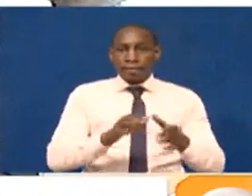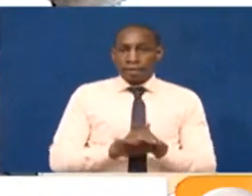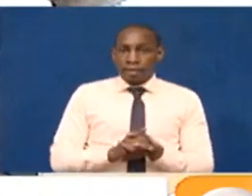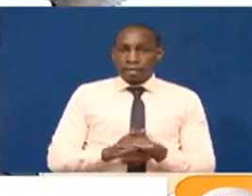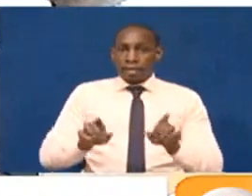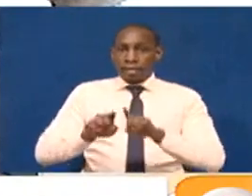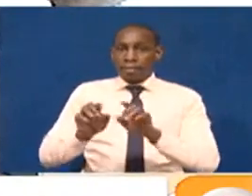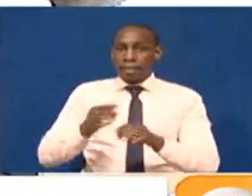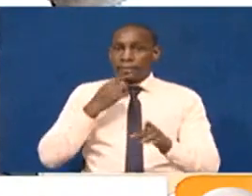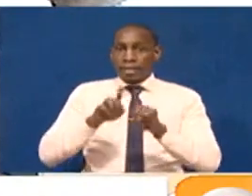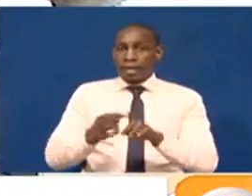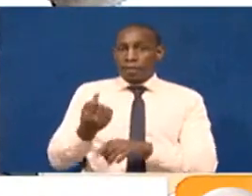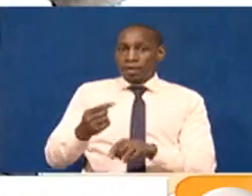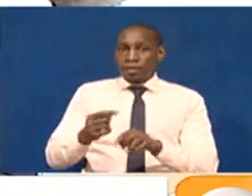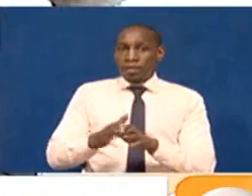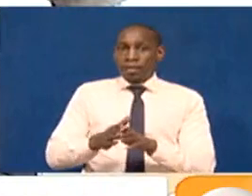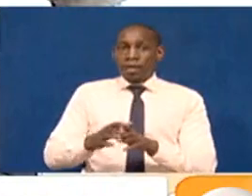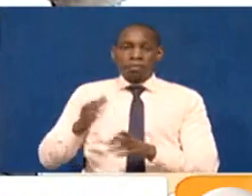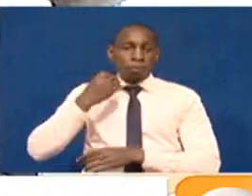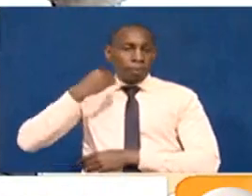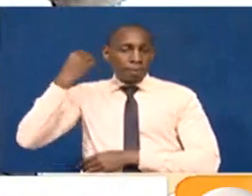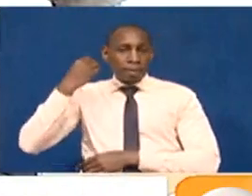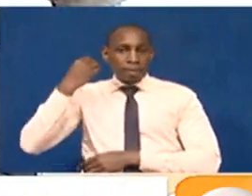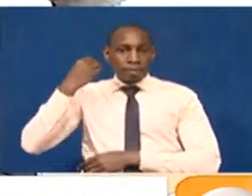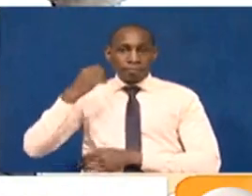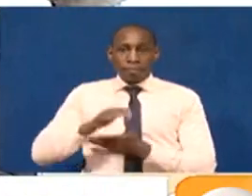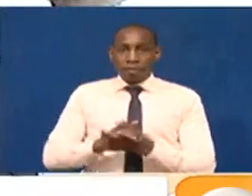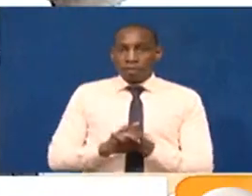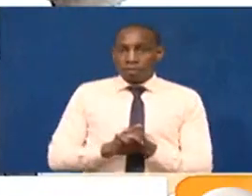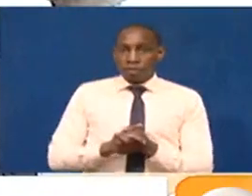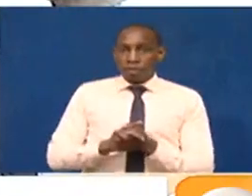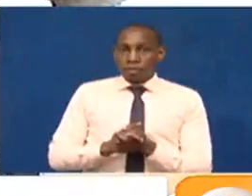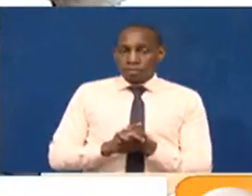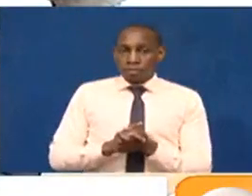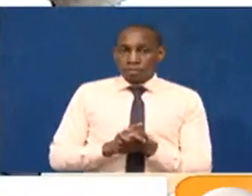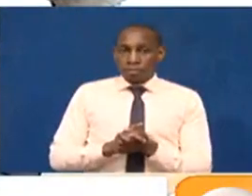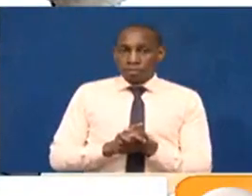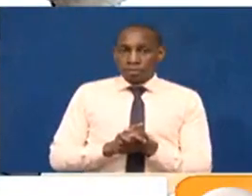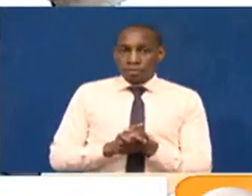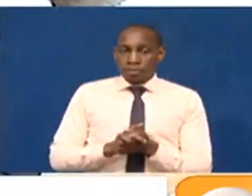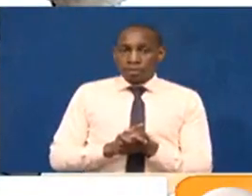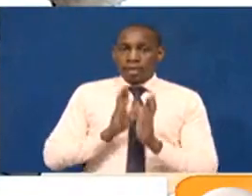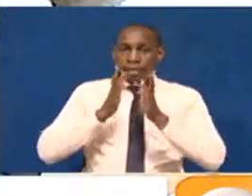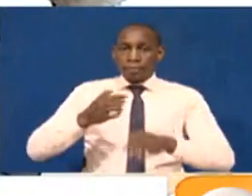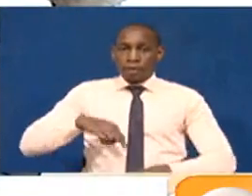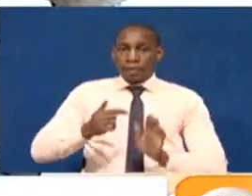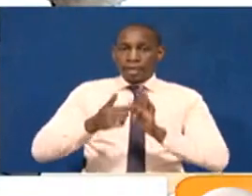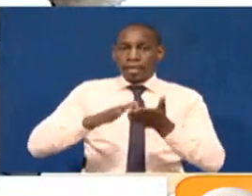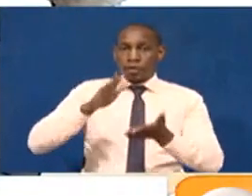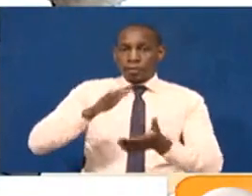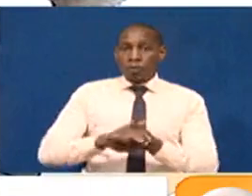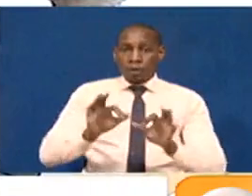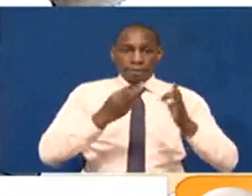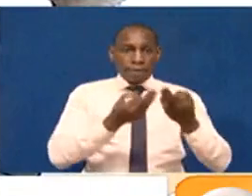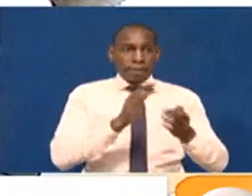events where one of his brothers reportedly committed suicide, only serving to compound their misery. Marianne Nyambura reports on